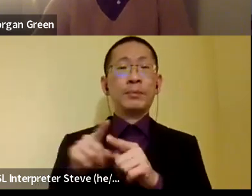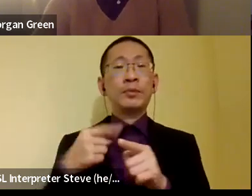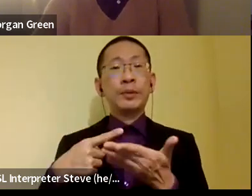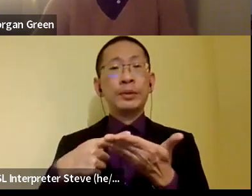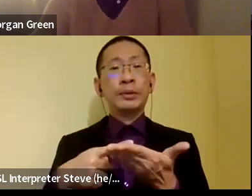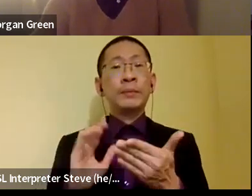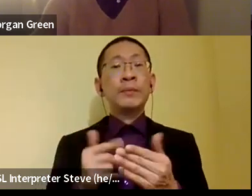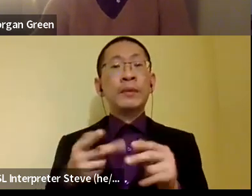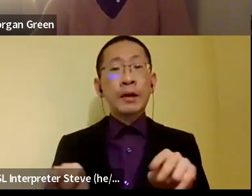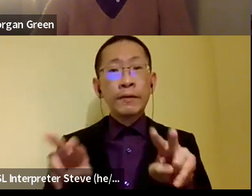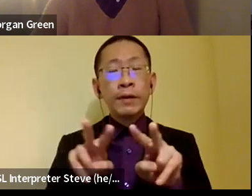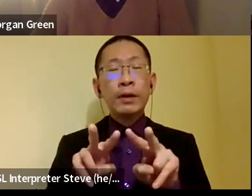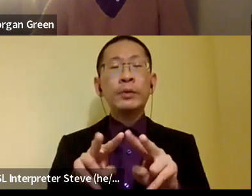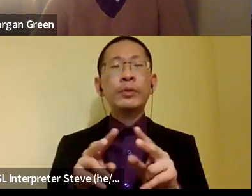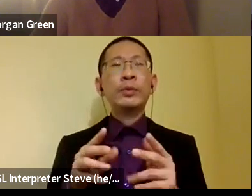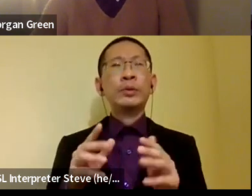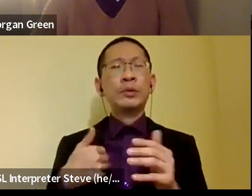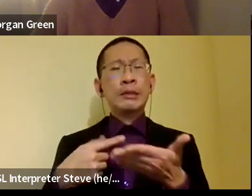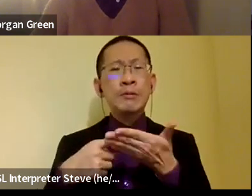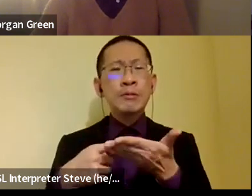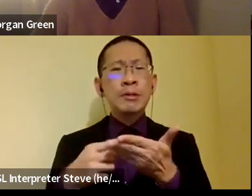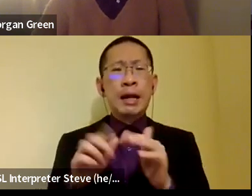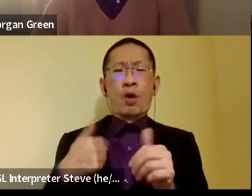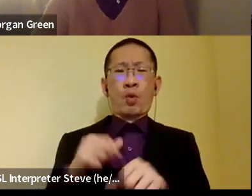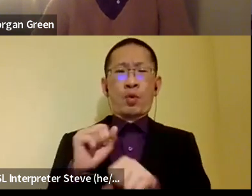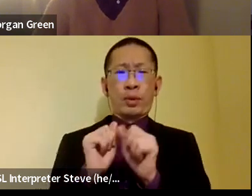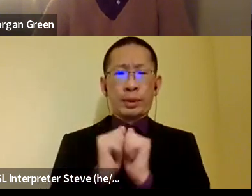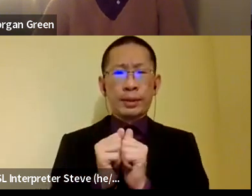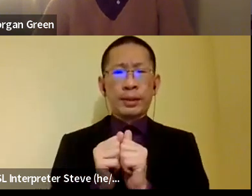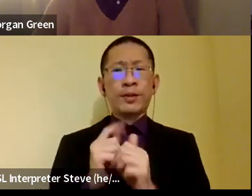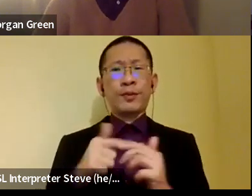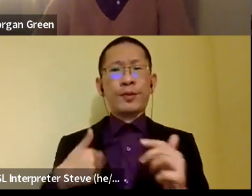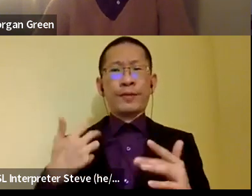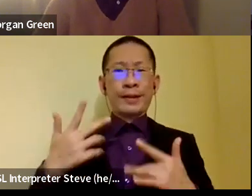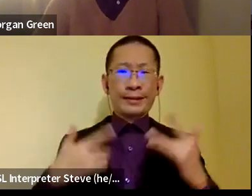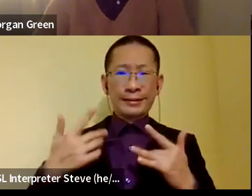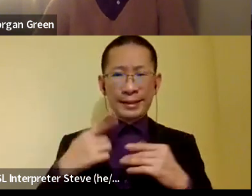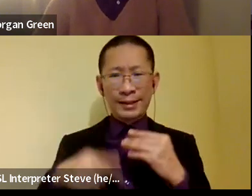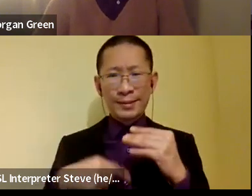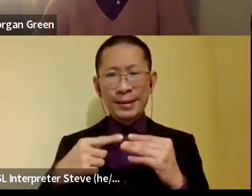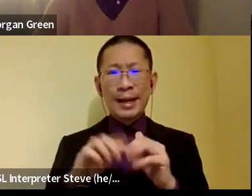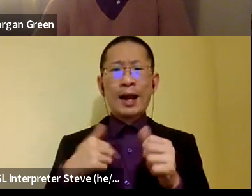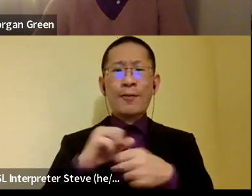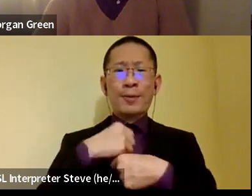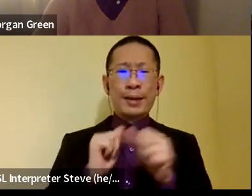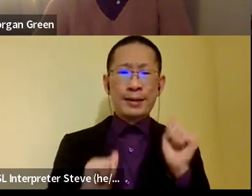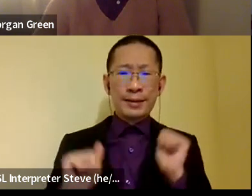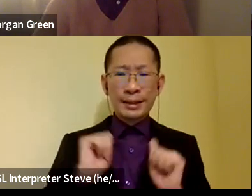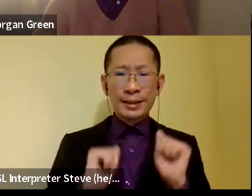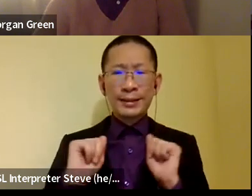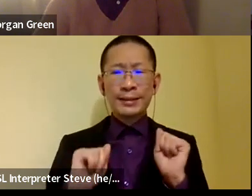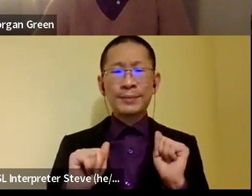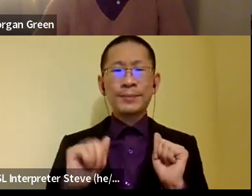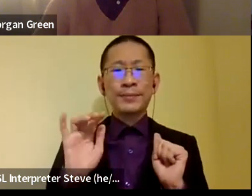our values were, how we really worked together, what we were excited about in the ways that we made theater,